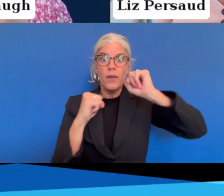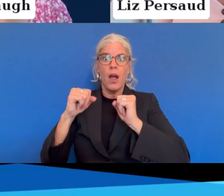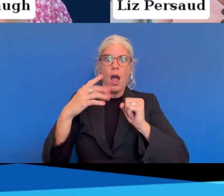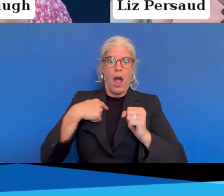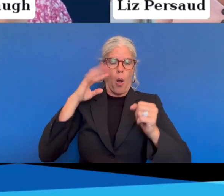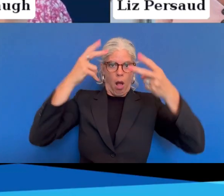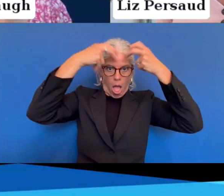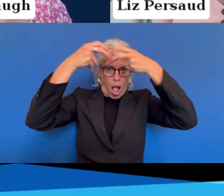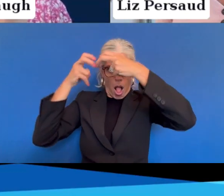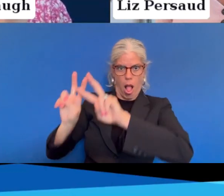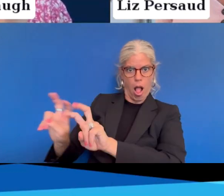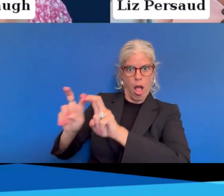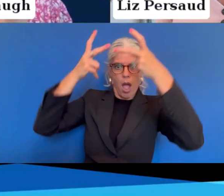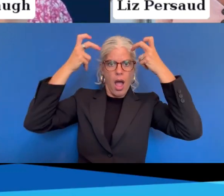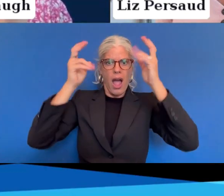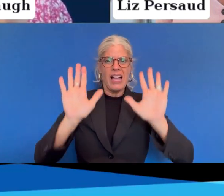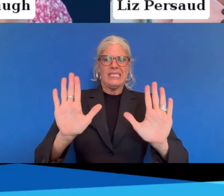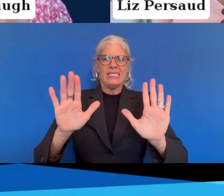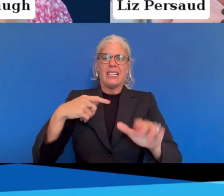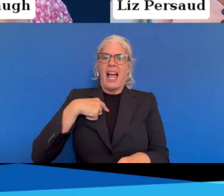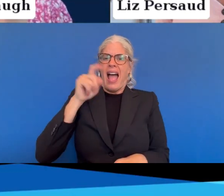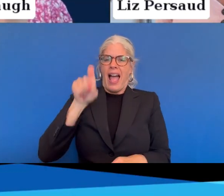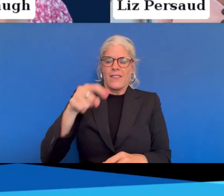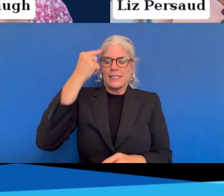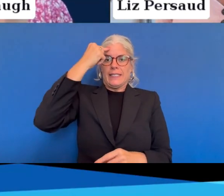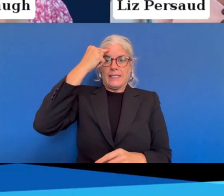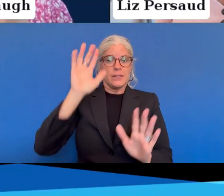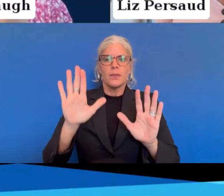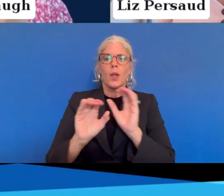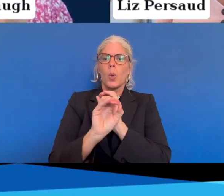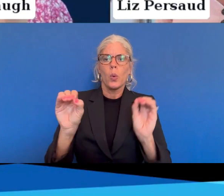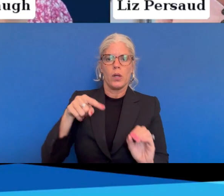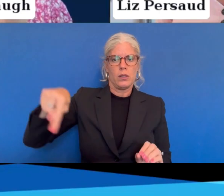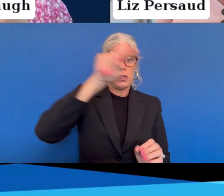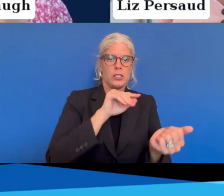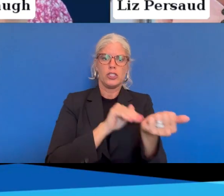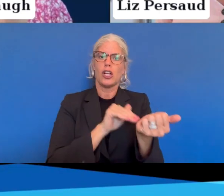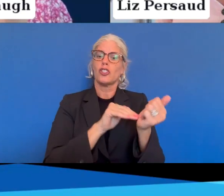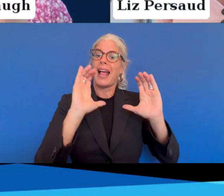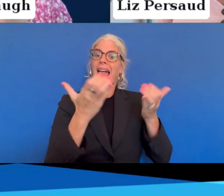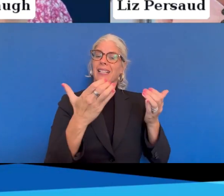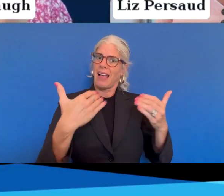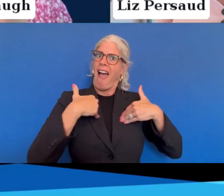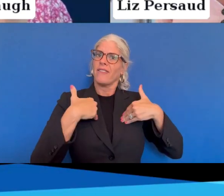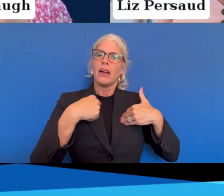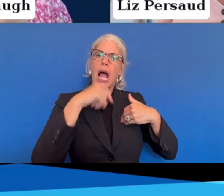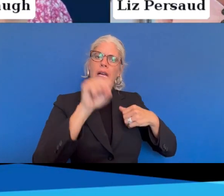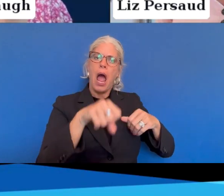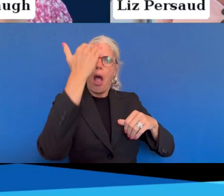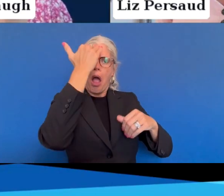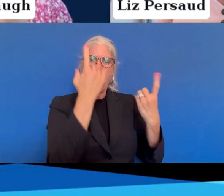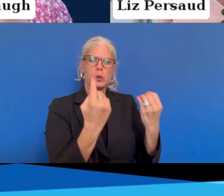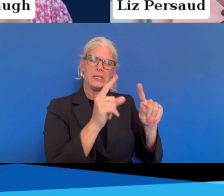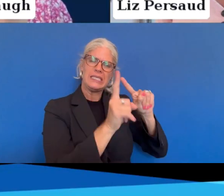them when I do something? Can they get on that chair? Can I open their legs? Can I move their arm? And